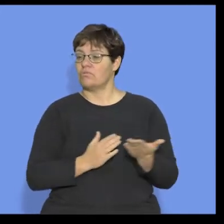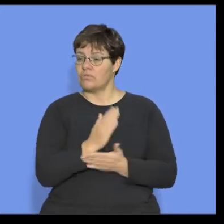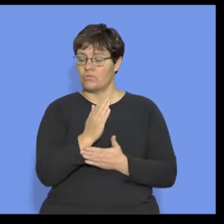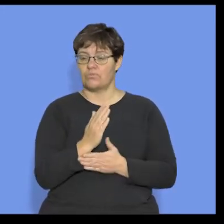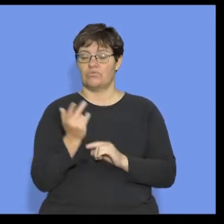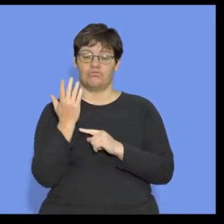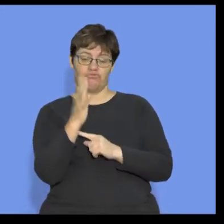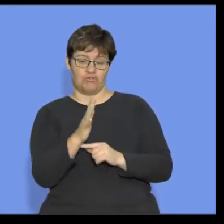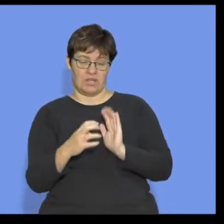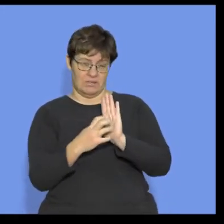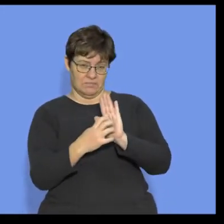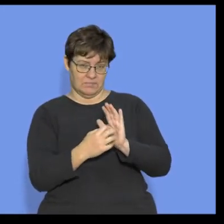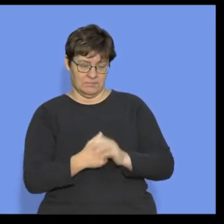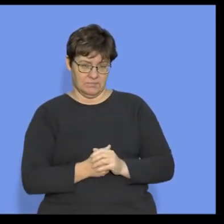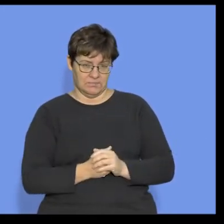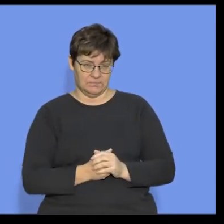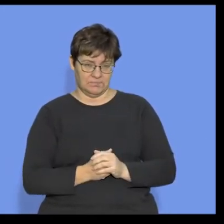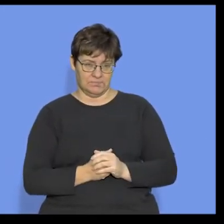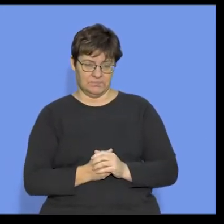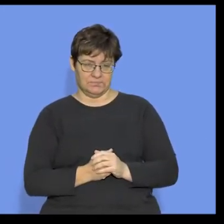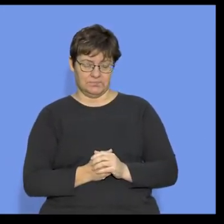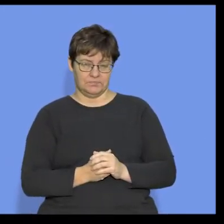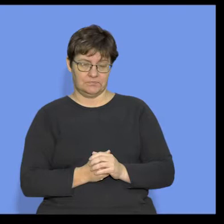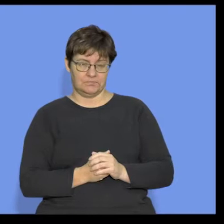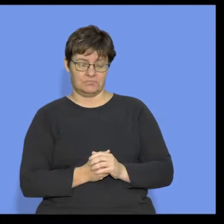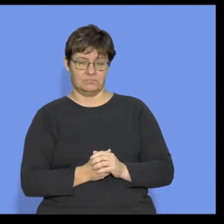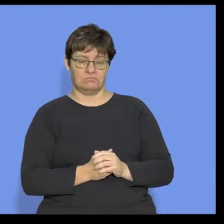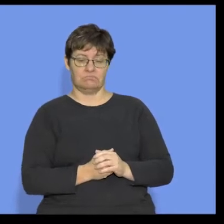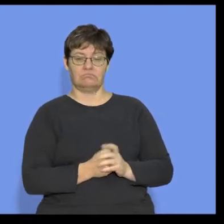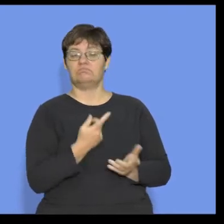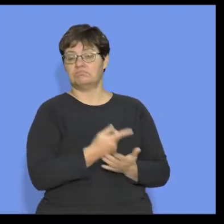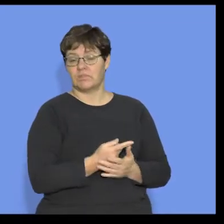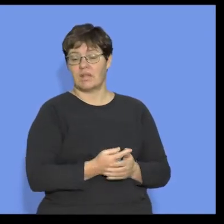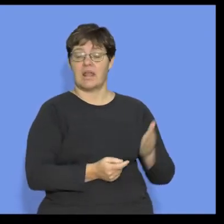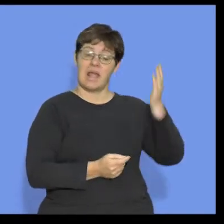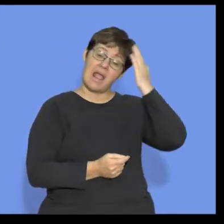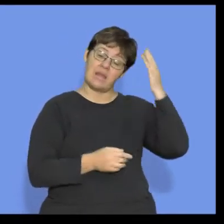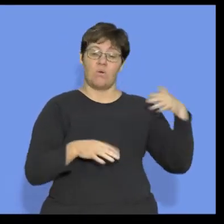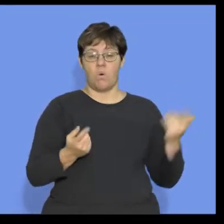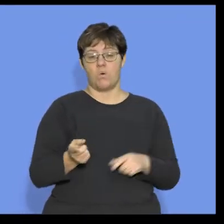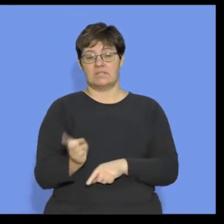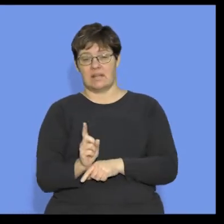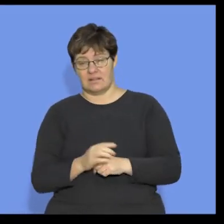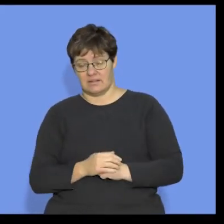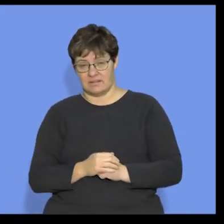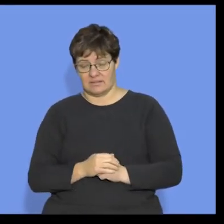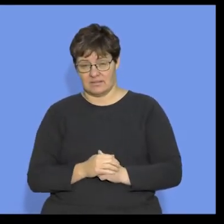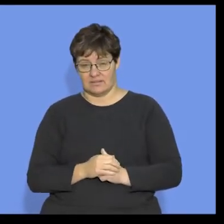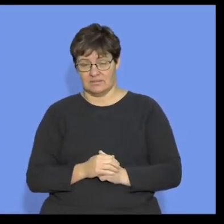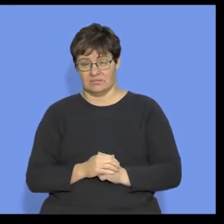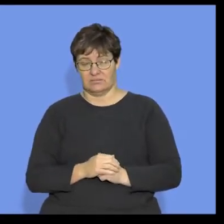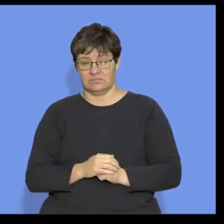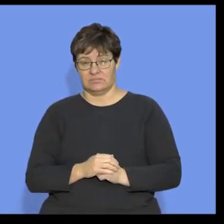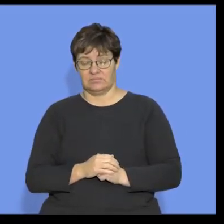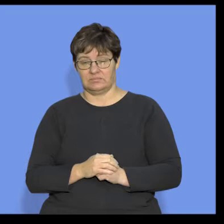a tree diagram. So if a coin can give us what? Head or tail. Are